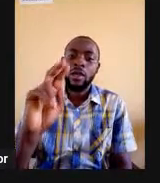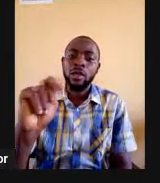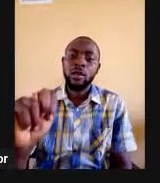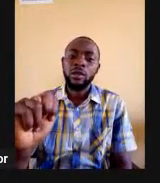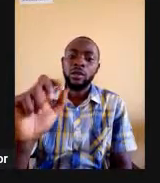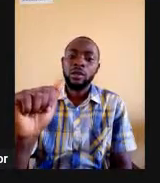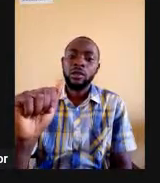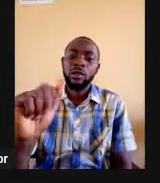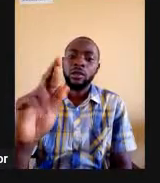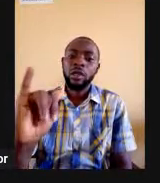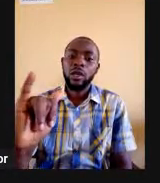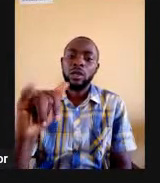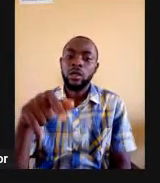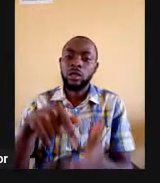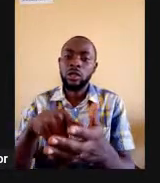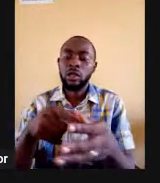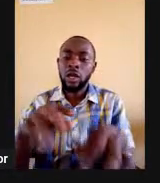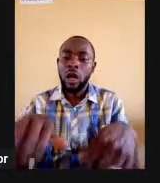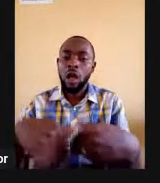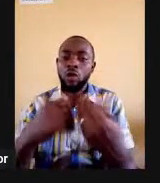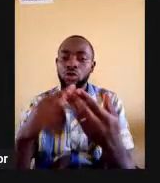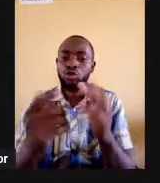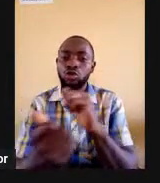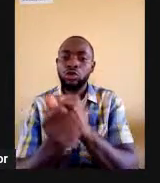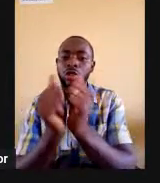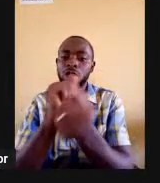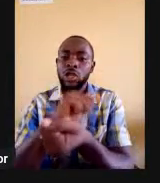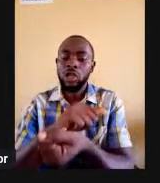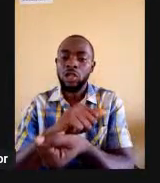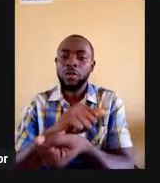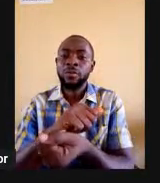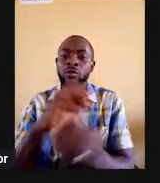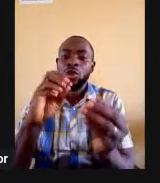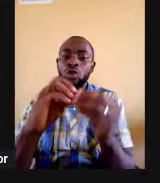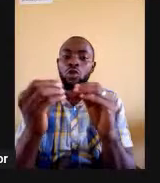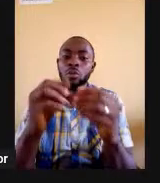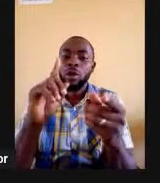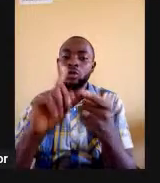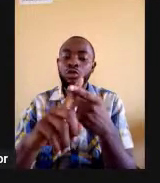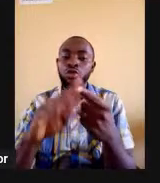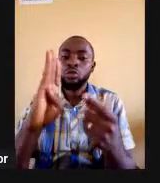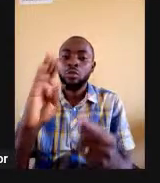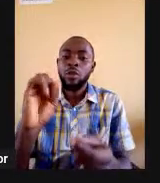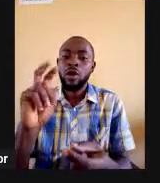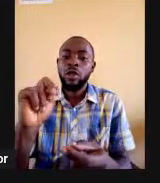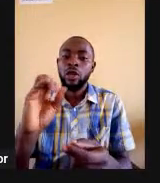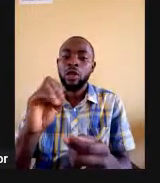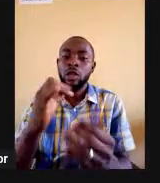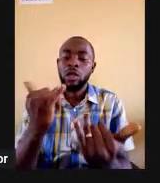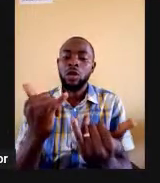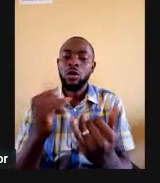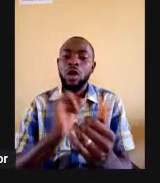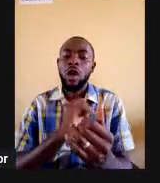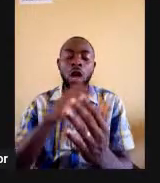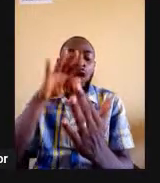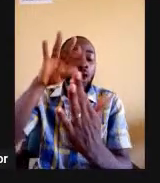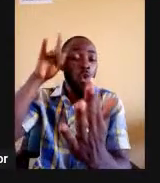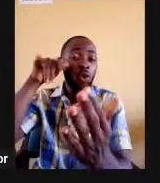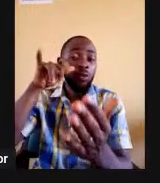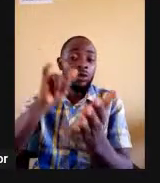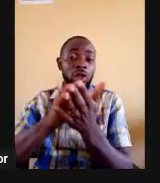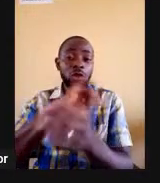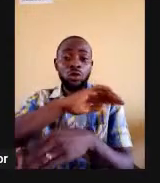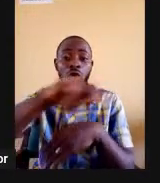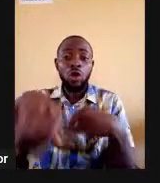I hope we understood what we've learned today, and I hope that we'll put it into practice. It's not hard at all to